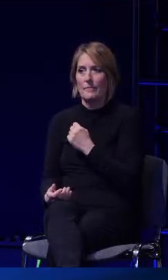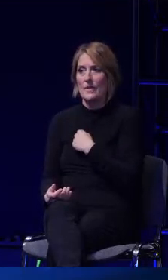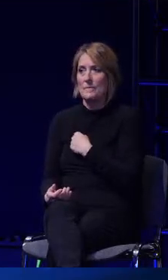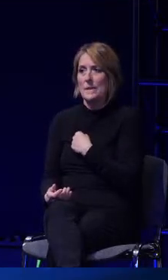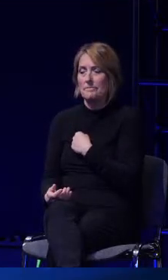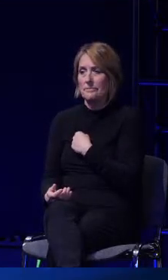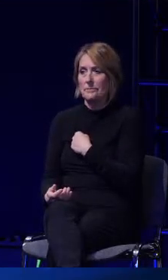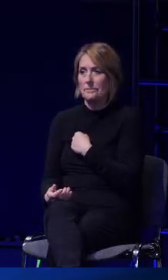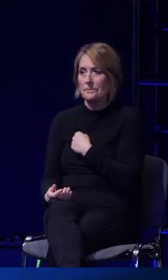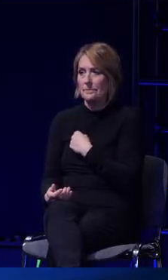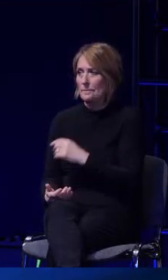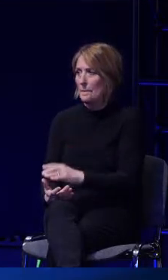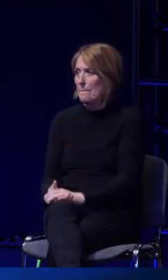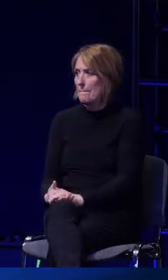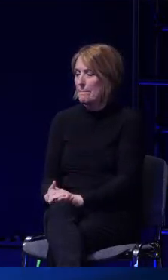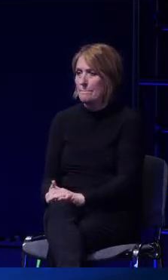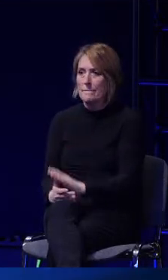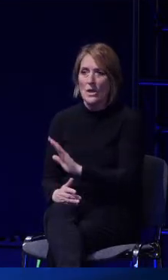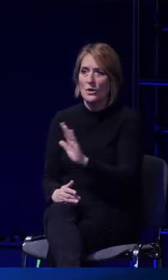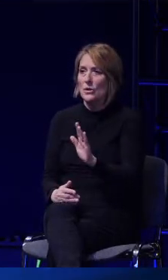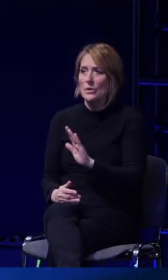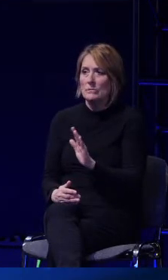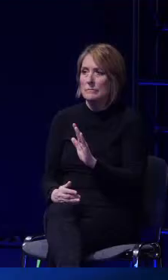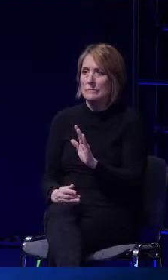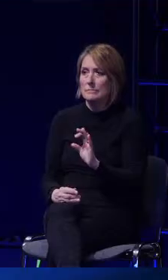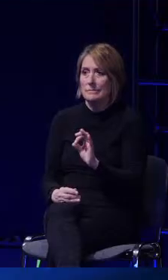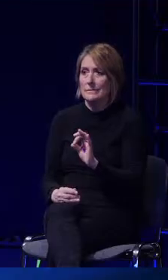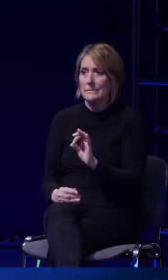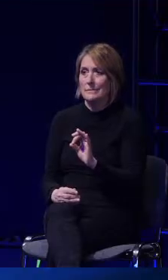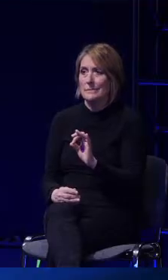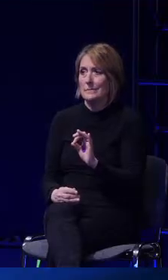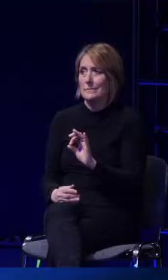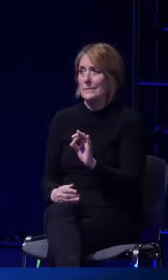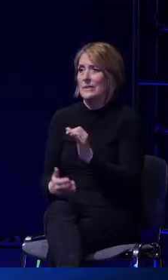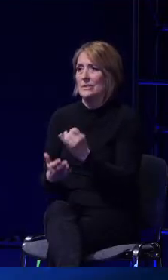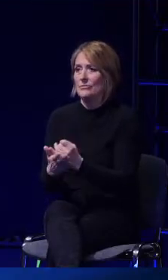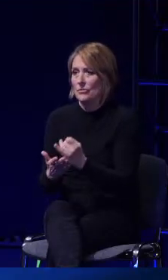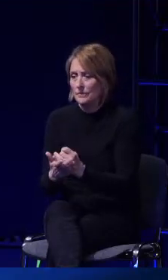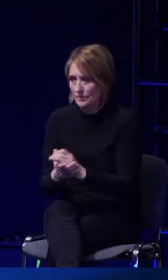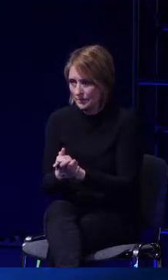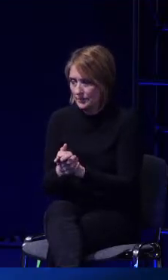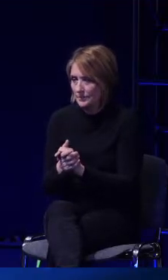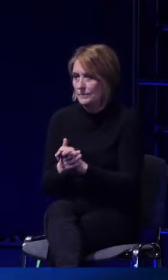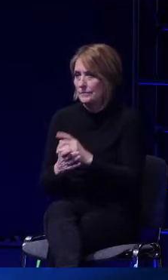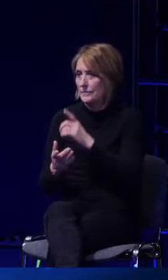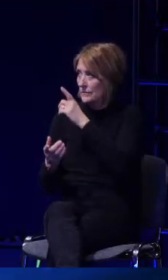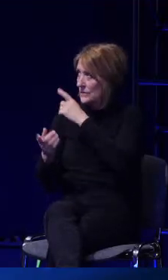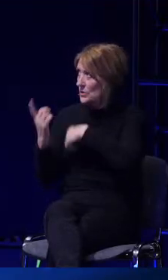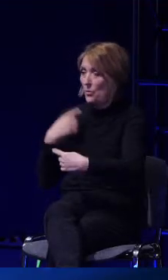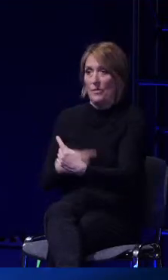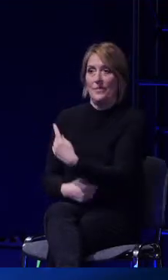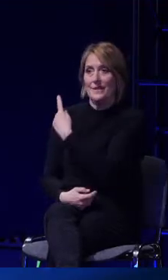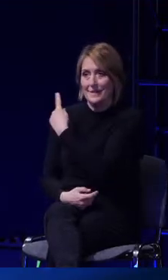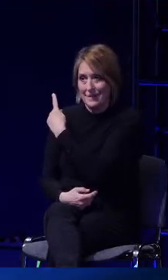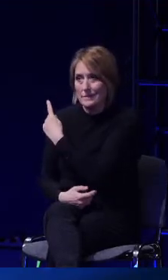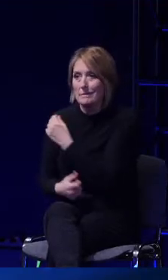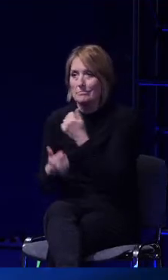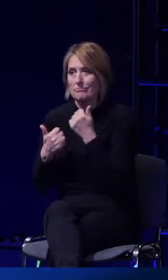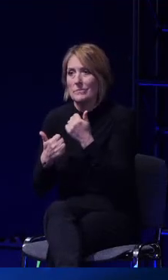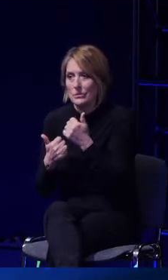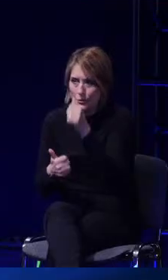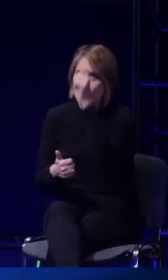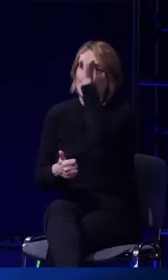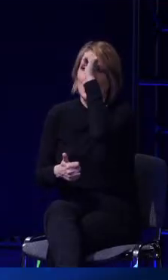is there's no wrong answers. Like ultimately, like this stuff is great to know. I think as a practitioner, it's good to have a really